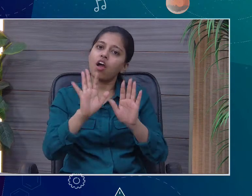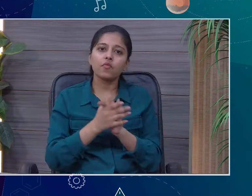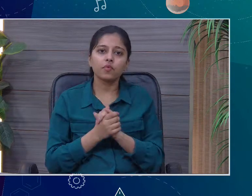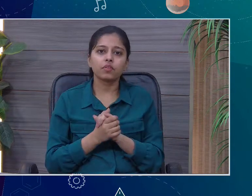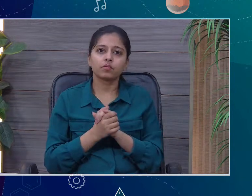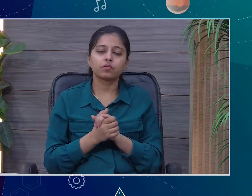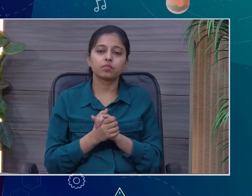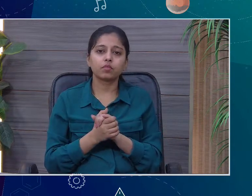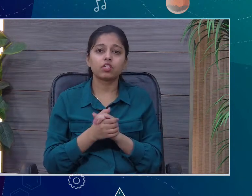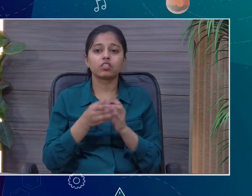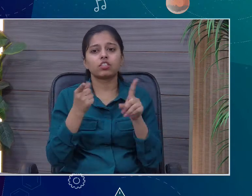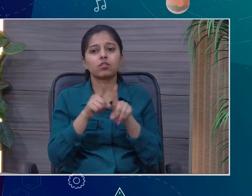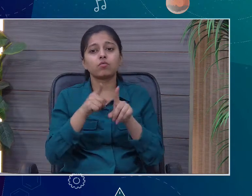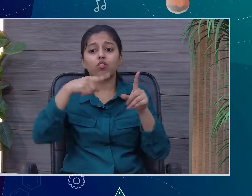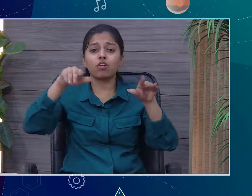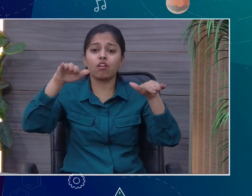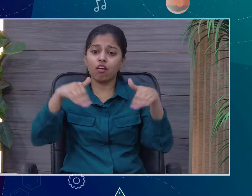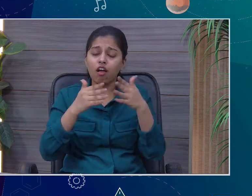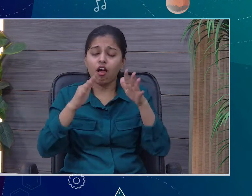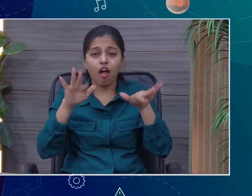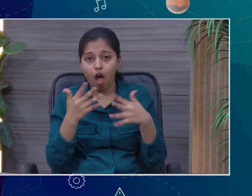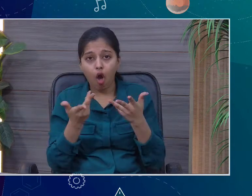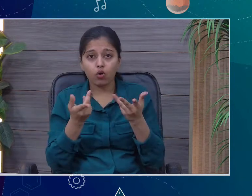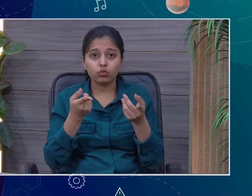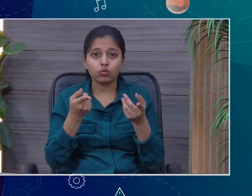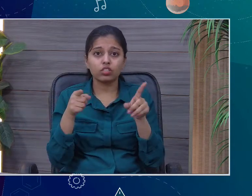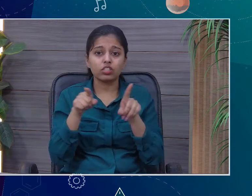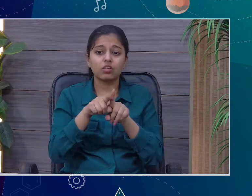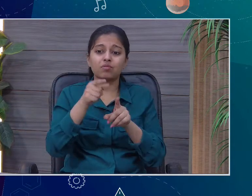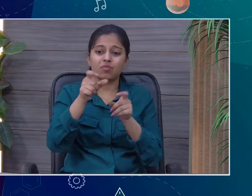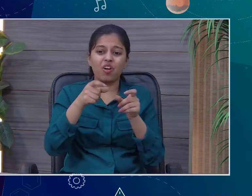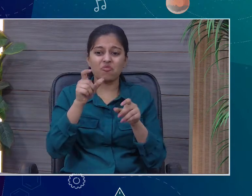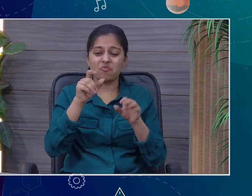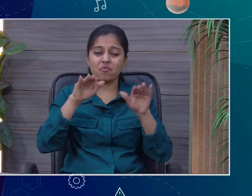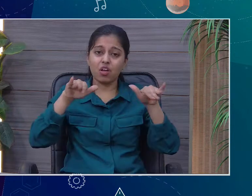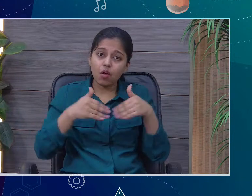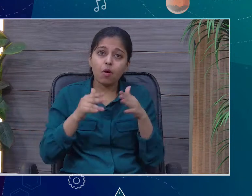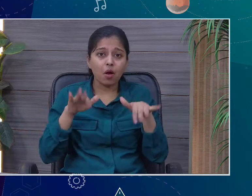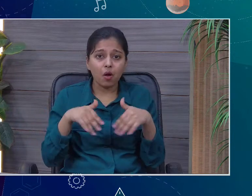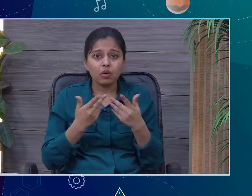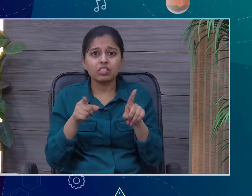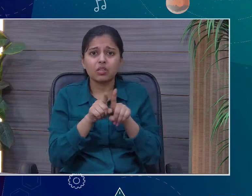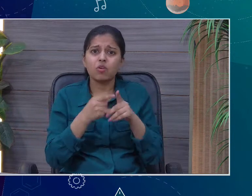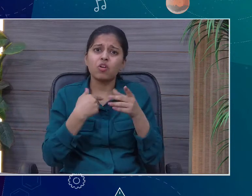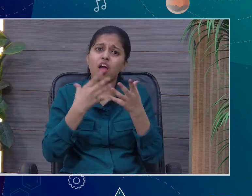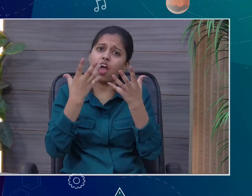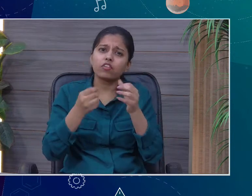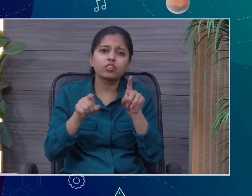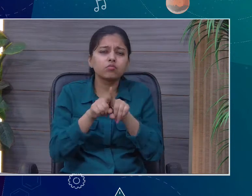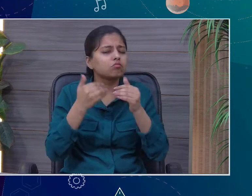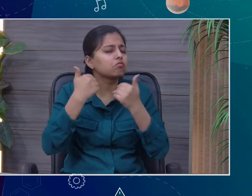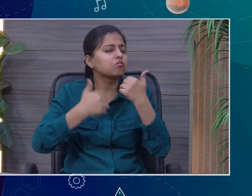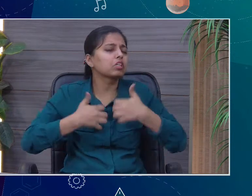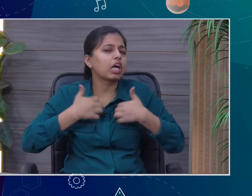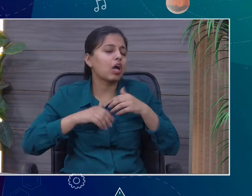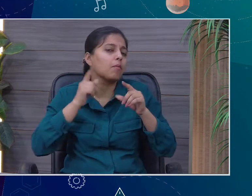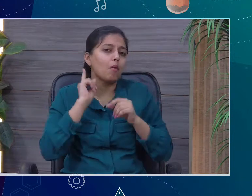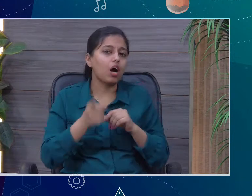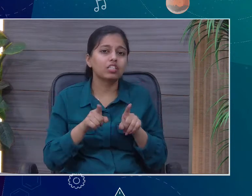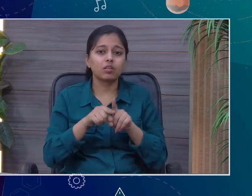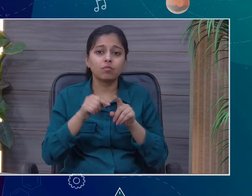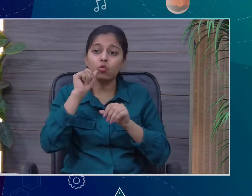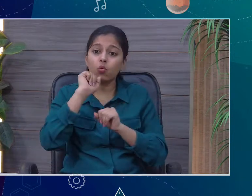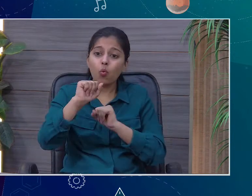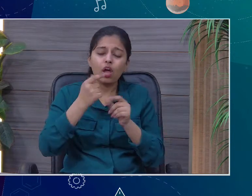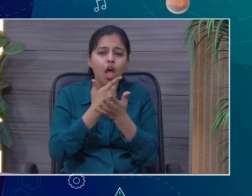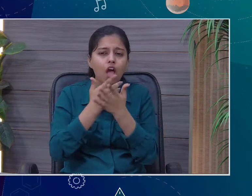And introducing how to introduce it, because it has to be something interesting, so that it promotes the